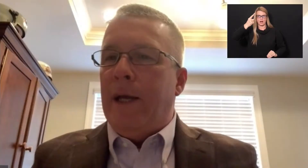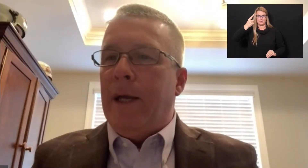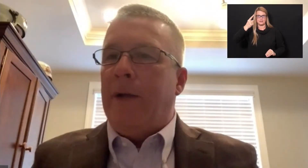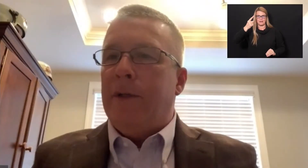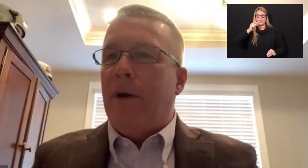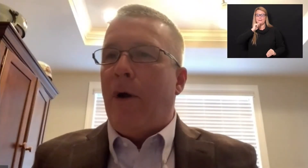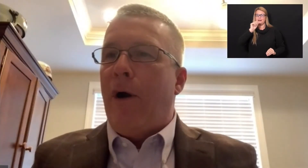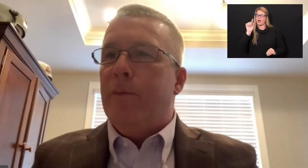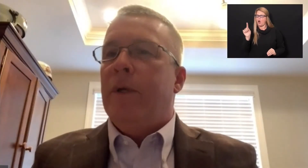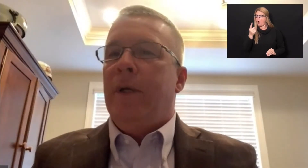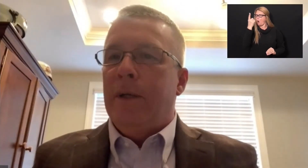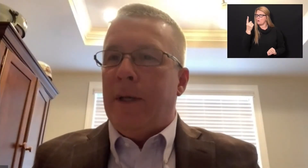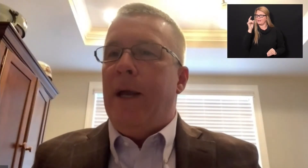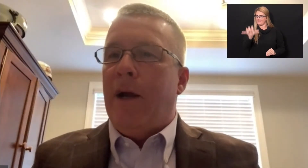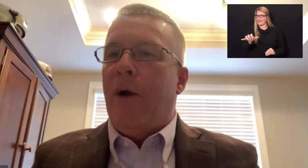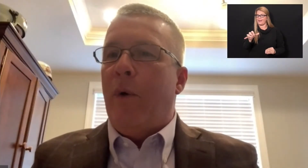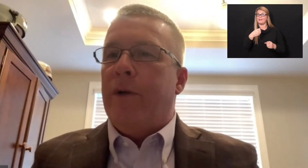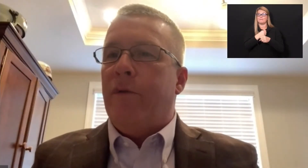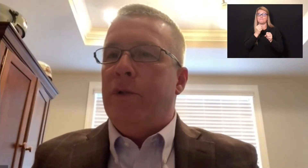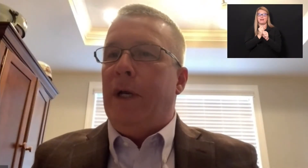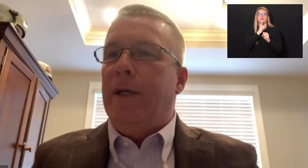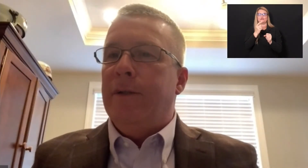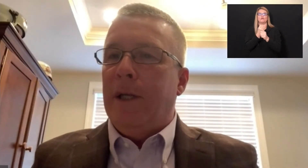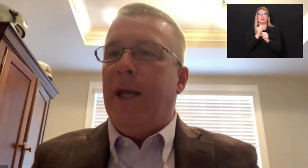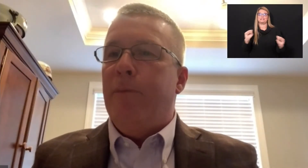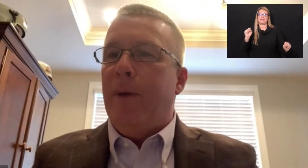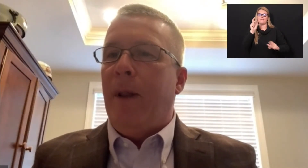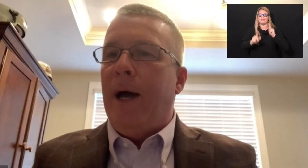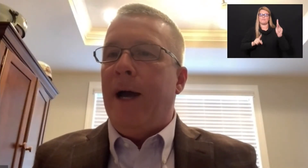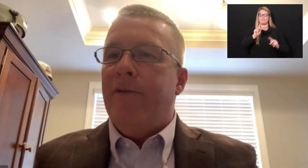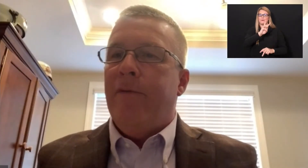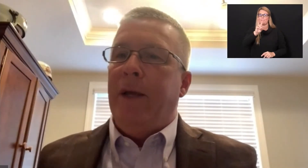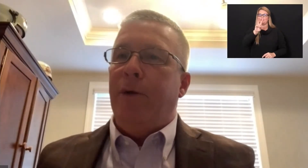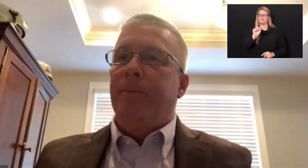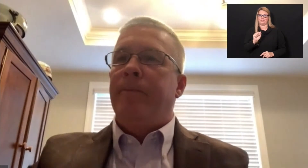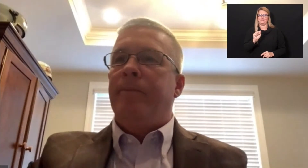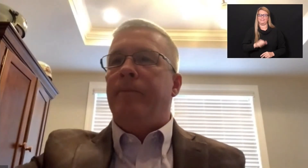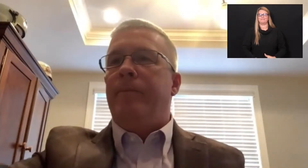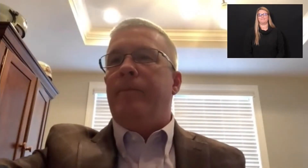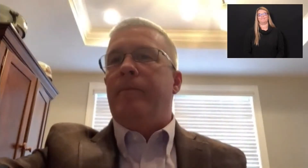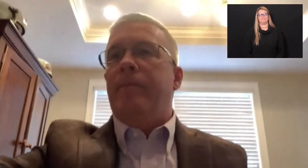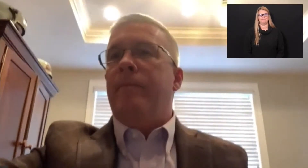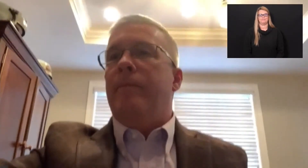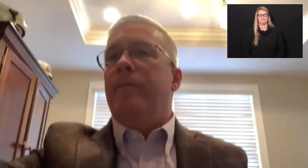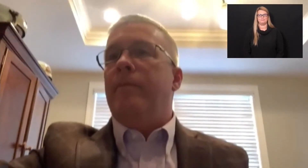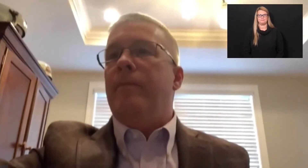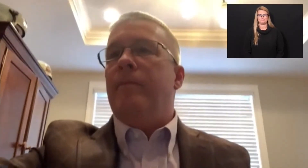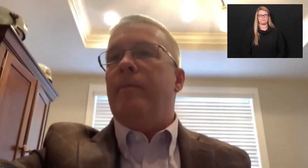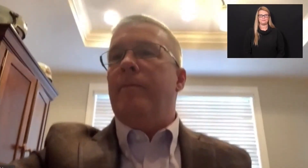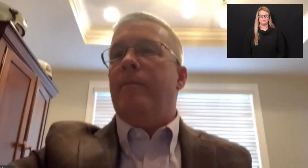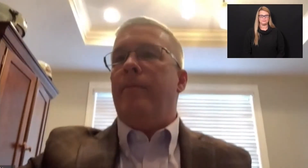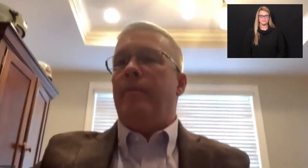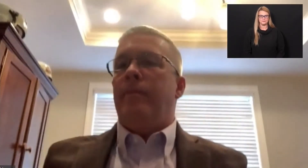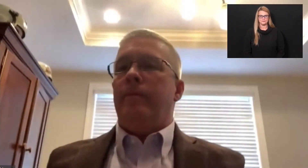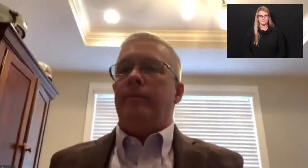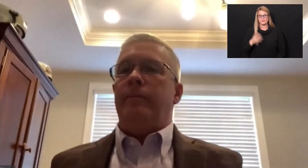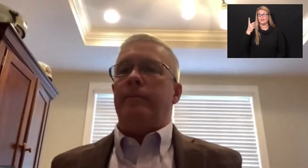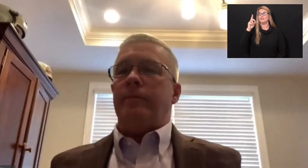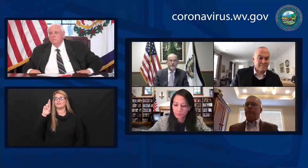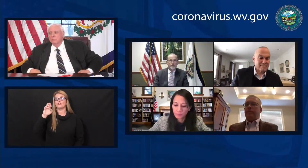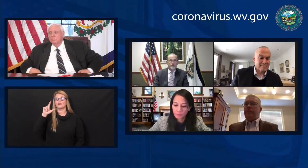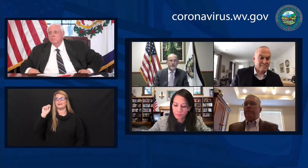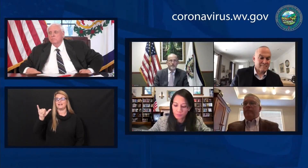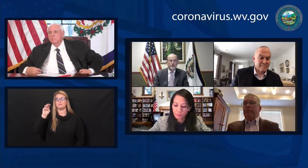we get shots in arms to take care of West Virginians and keep them alive. Thank you. Thank you, sir. Next to Dr. Clay Marsh,